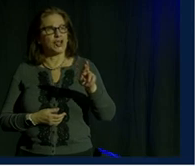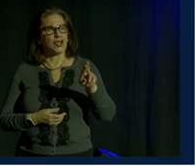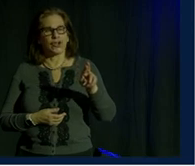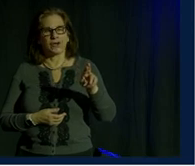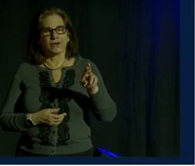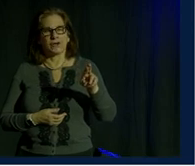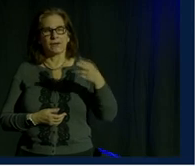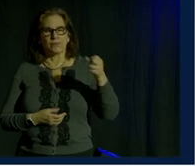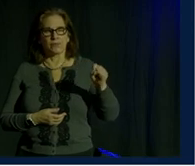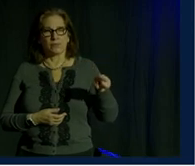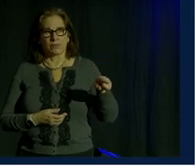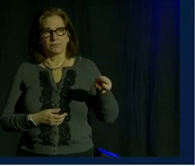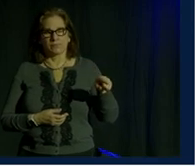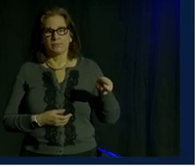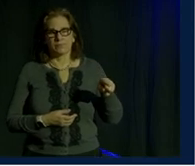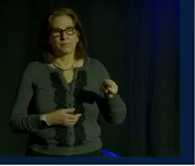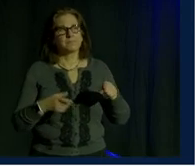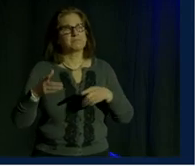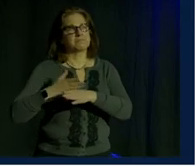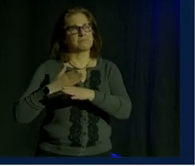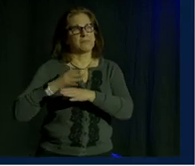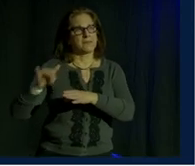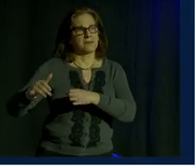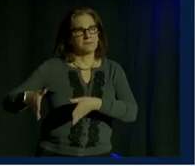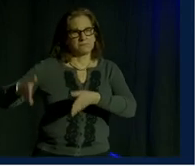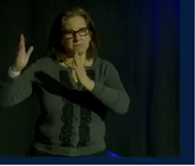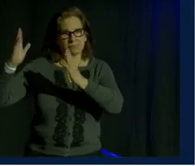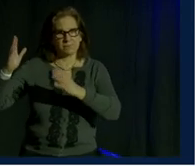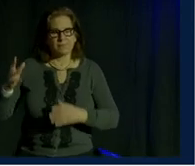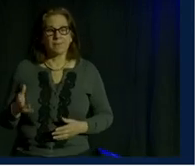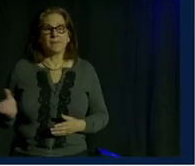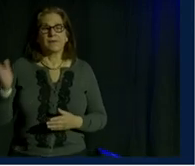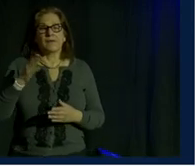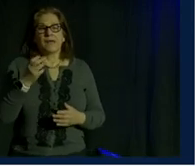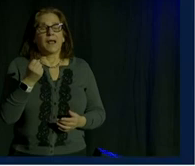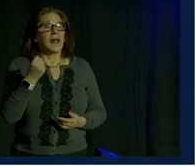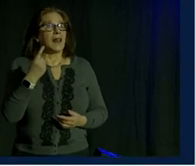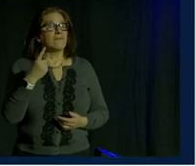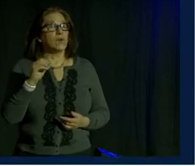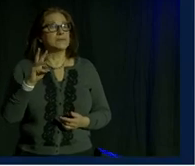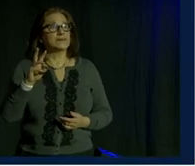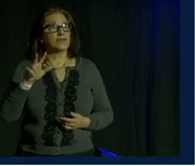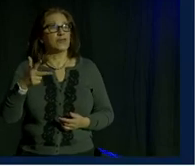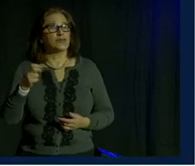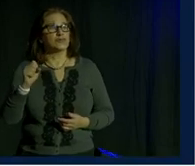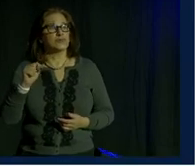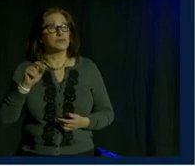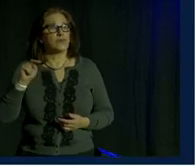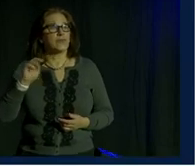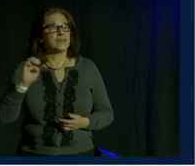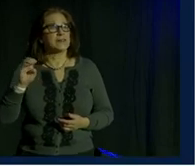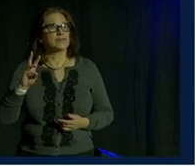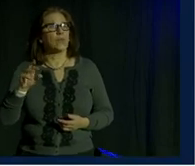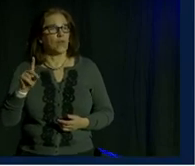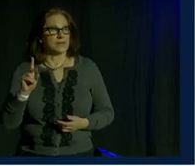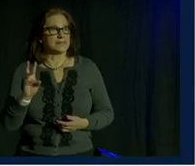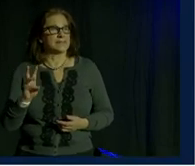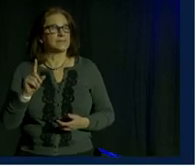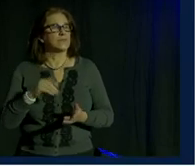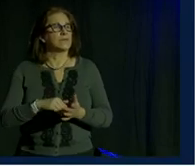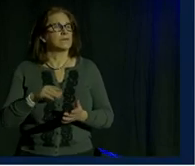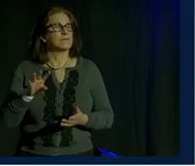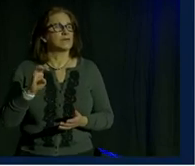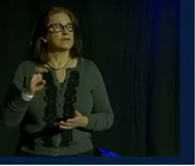Next, we have 1106 3rd Street Northeast, another row home located just blocks south of Union